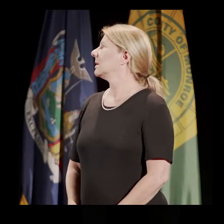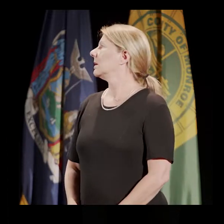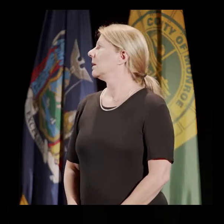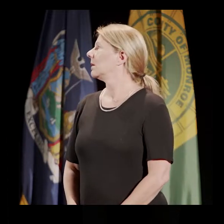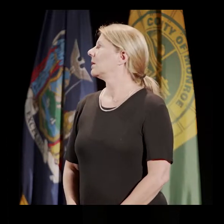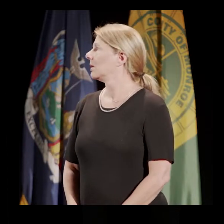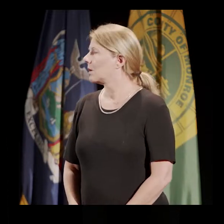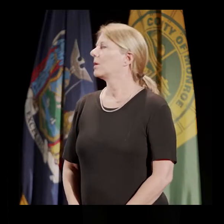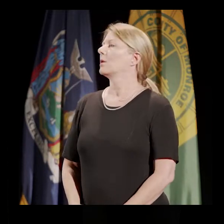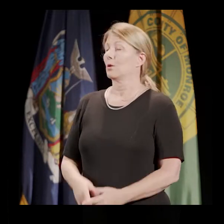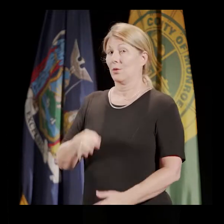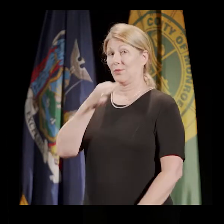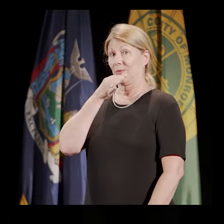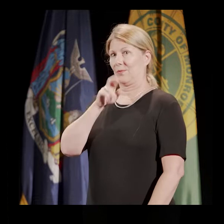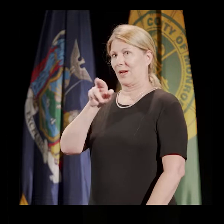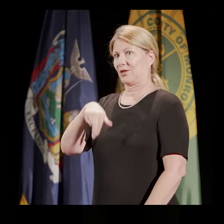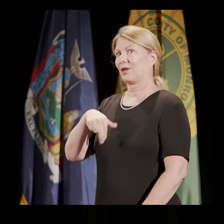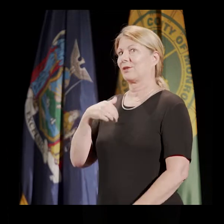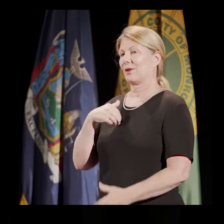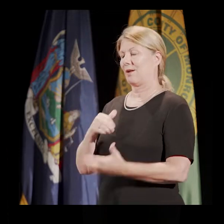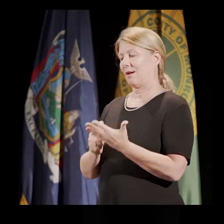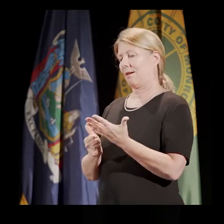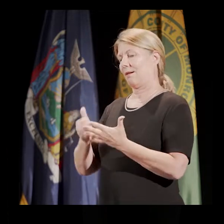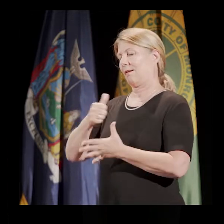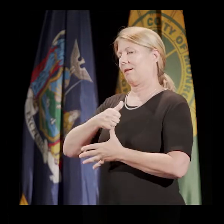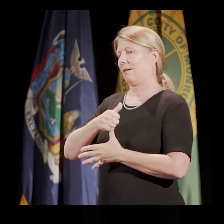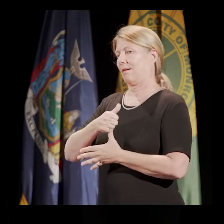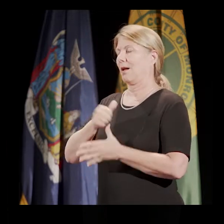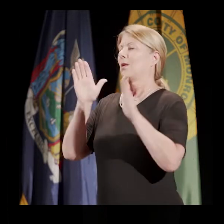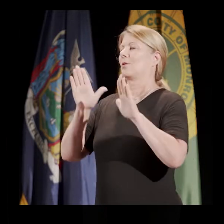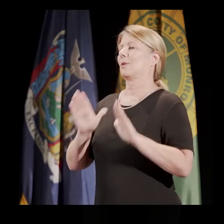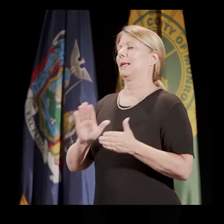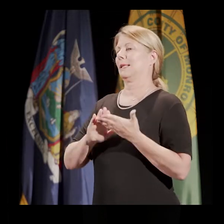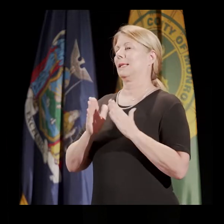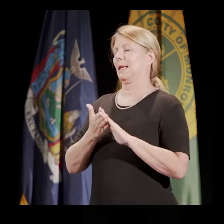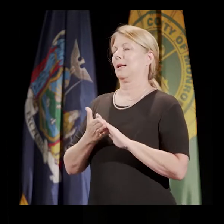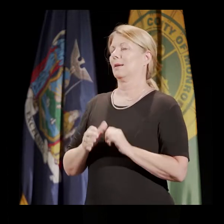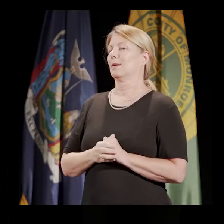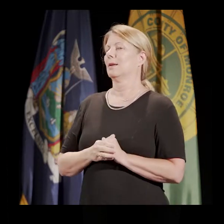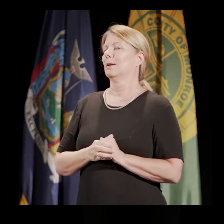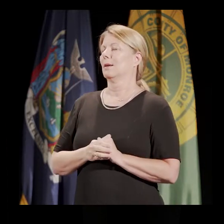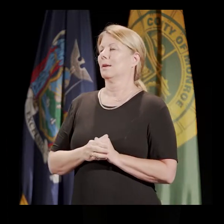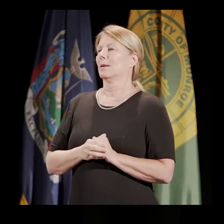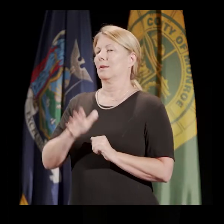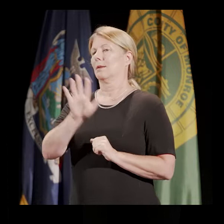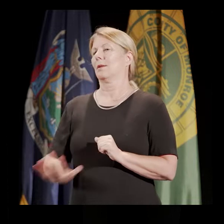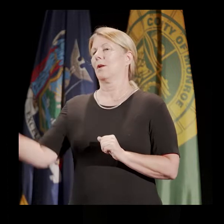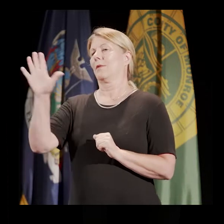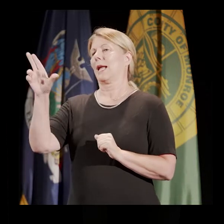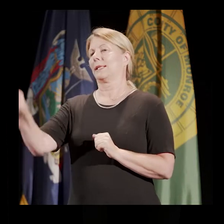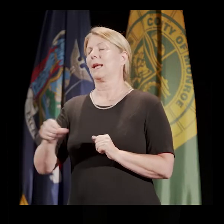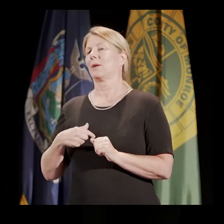Rochester is on the verge of becoming one of America's truly great cities, and the rest of the world is going to see it too.